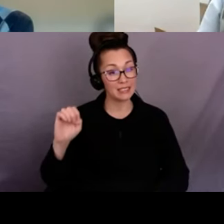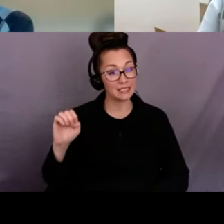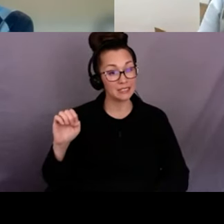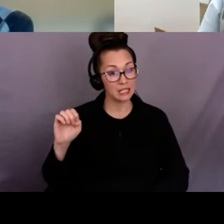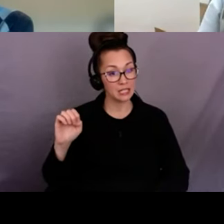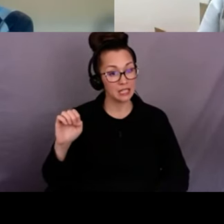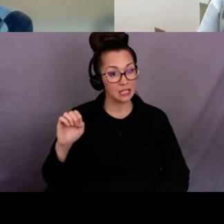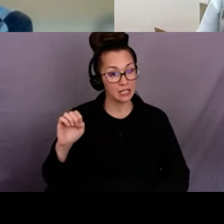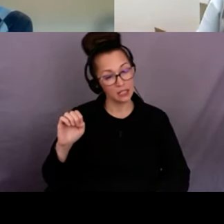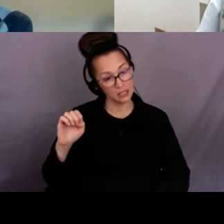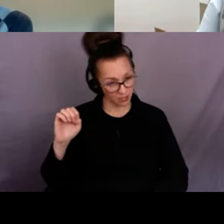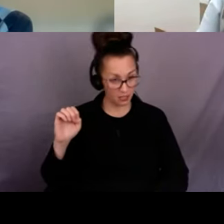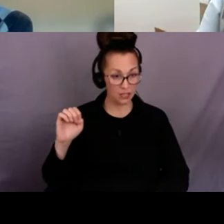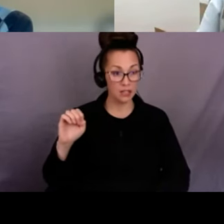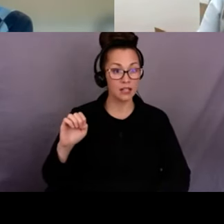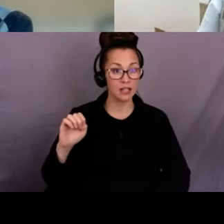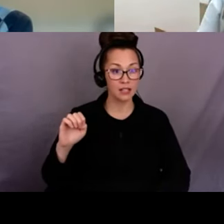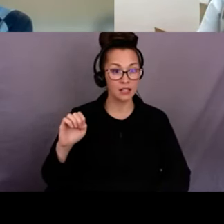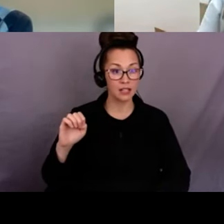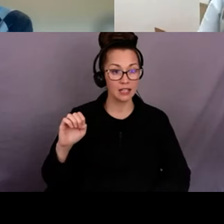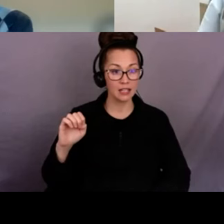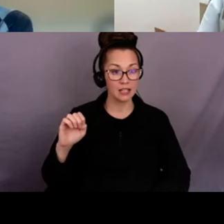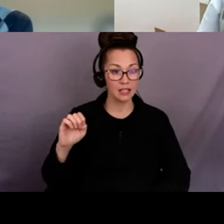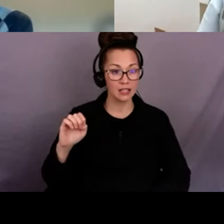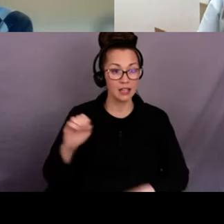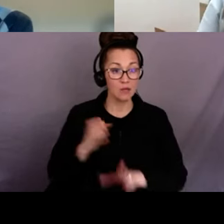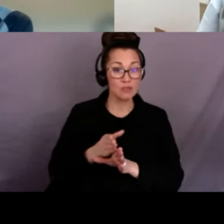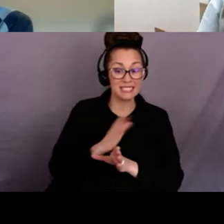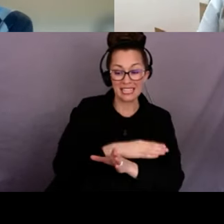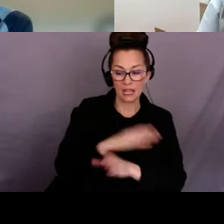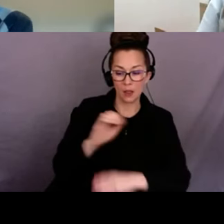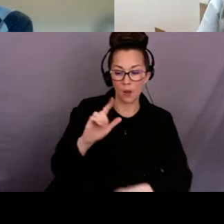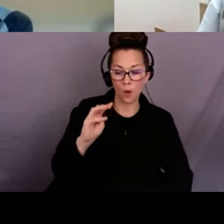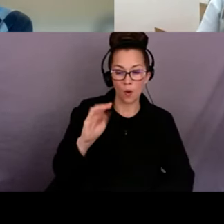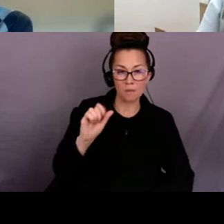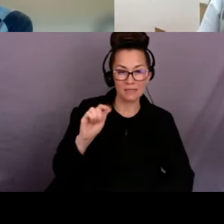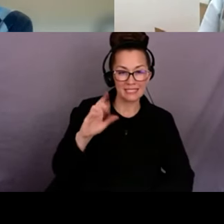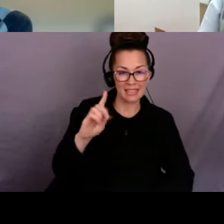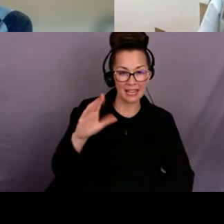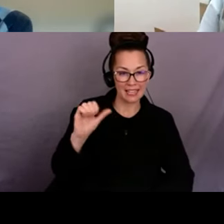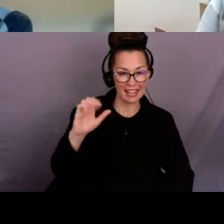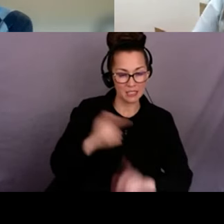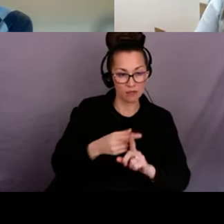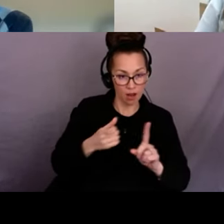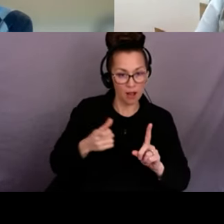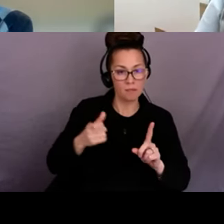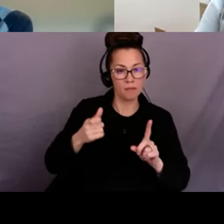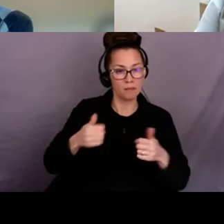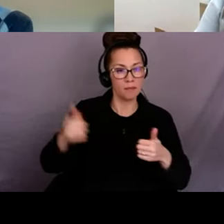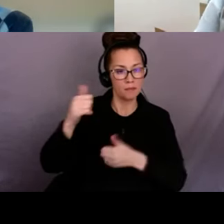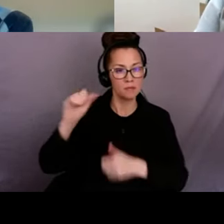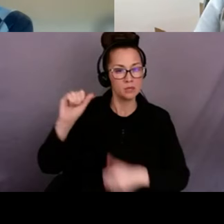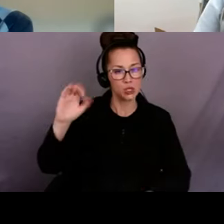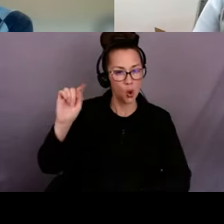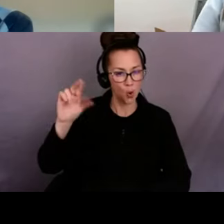by some 25 years, the Olmstead case from the Supreme Court, where the Supreme Court indicated